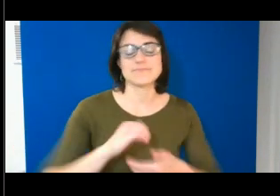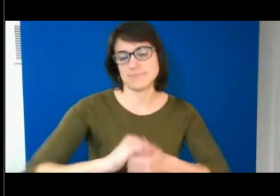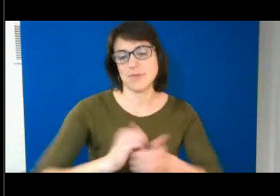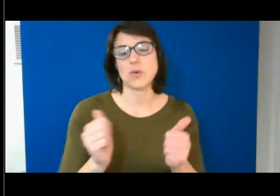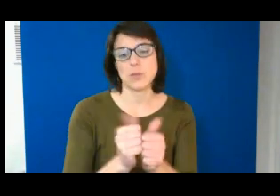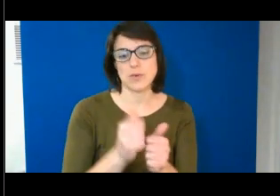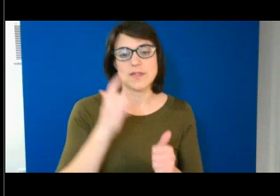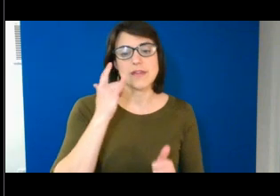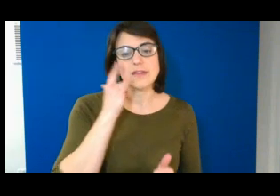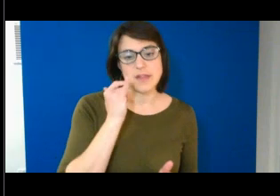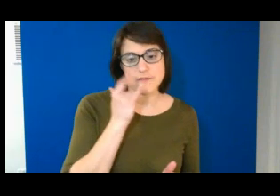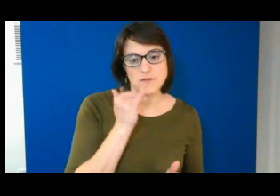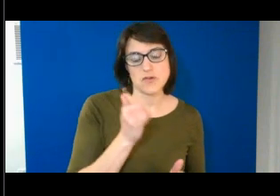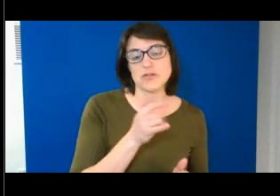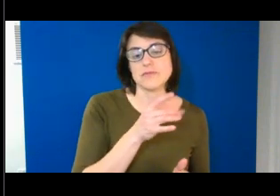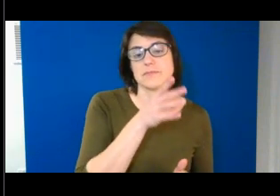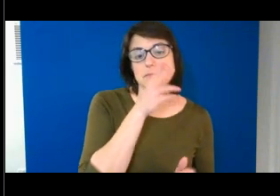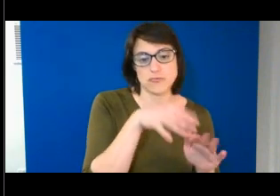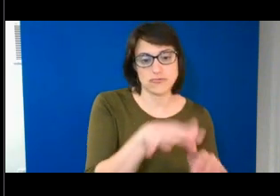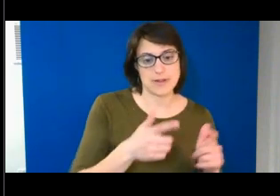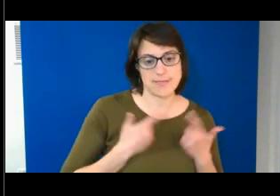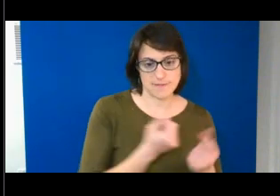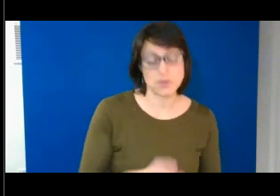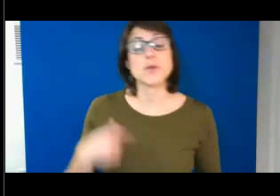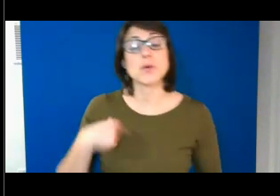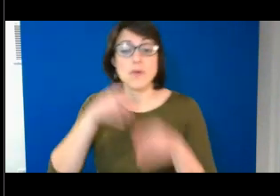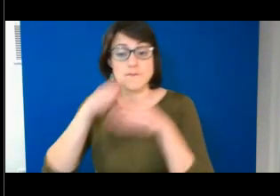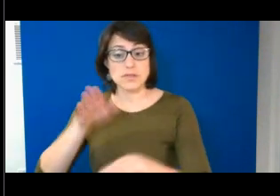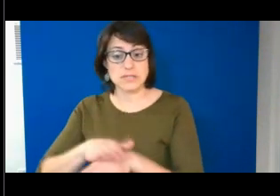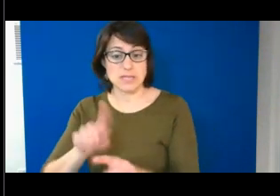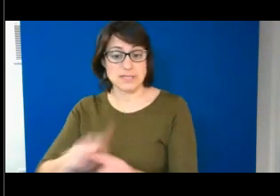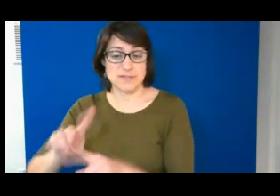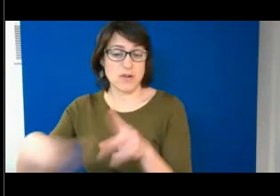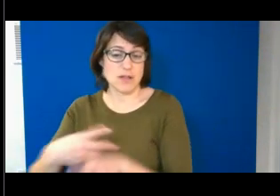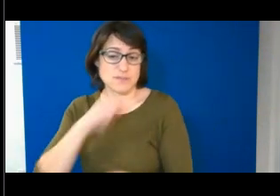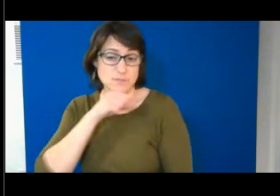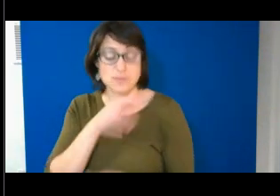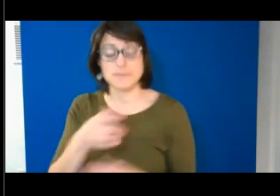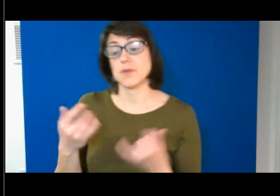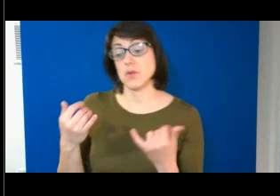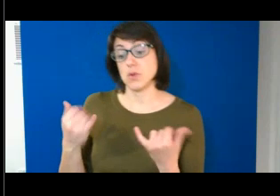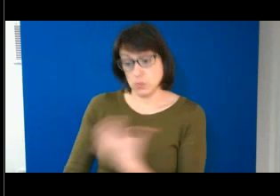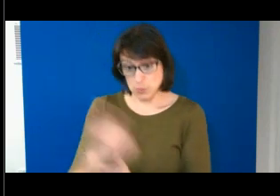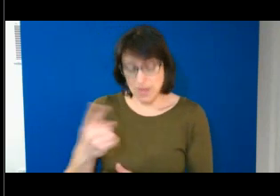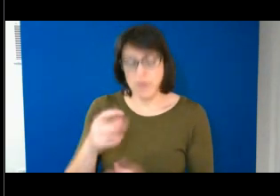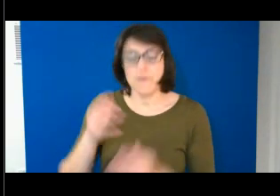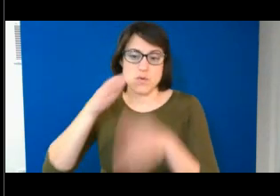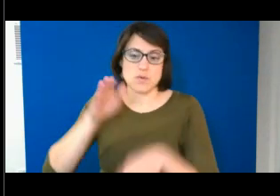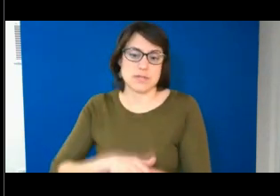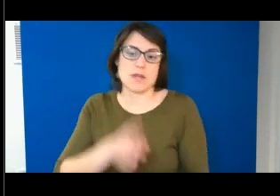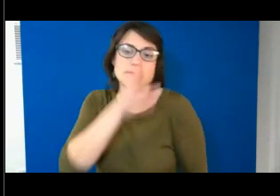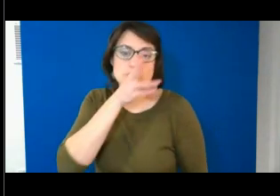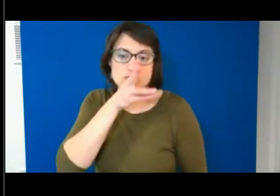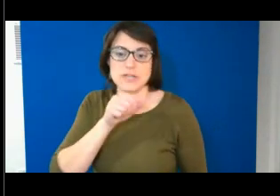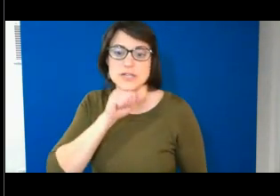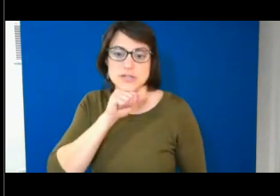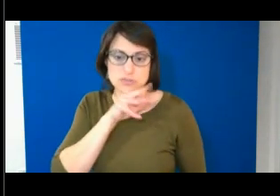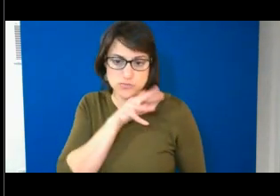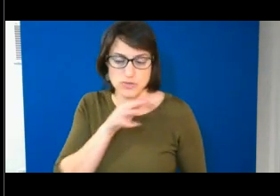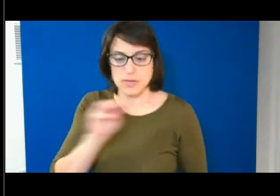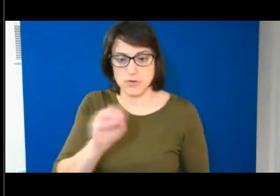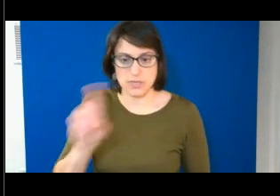focus on 4 different pollutants. Today we'll be focusing on marine debris. And the way that we have observed this is through plasticulture escaping